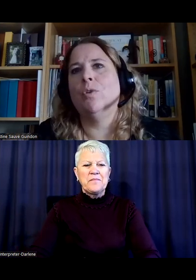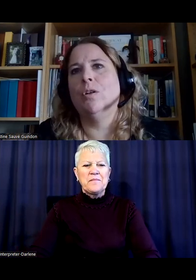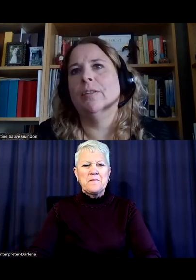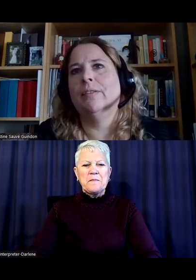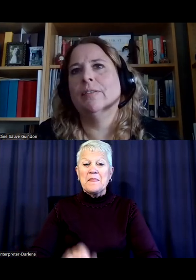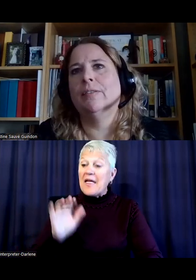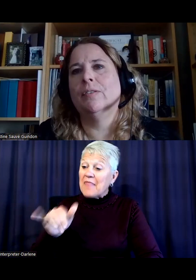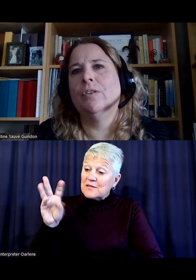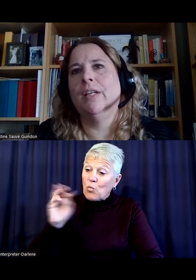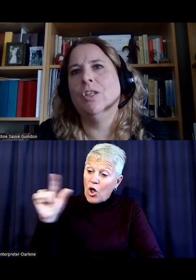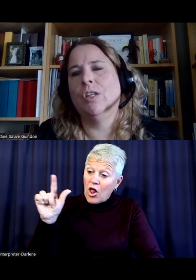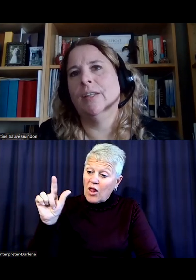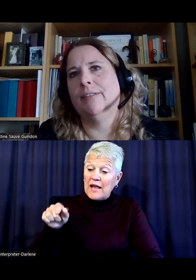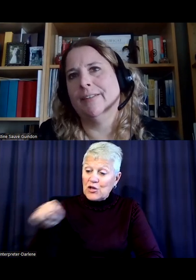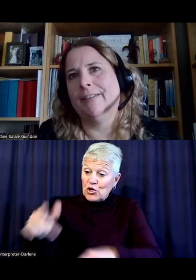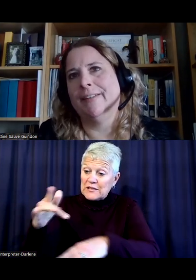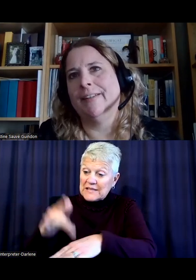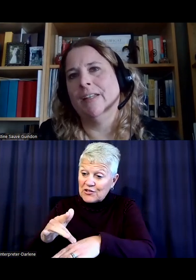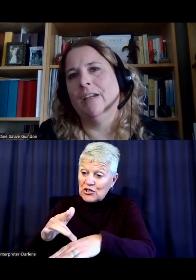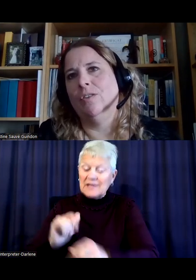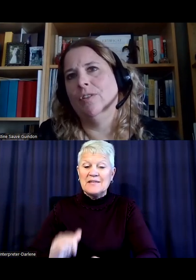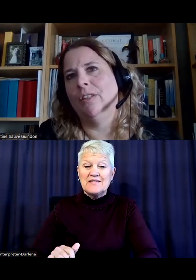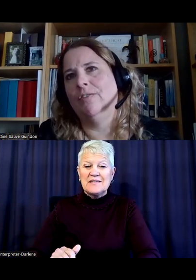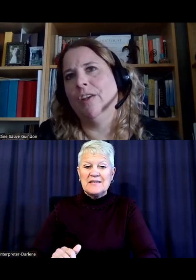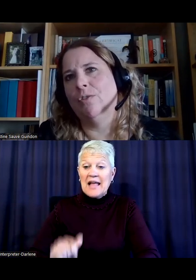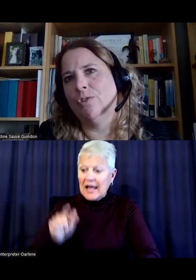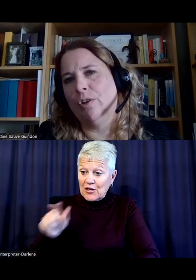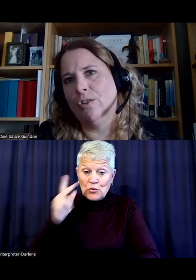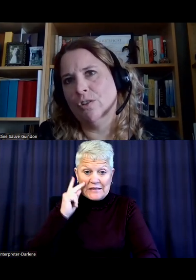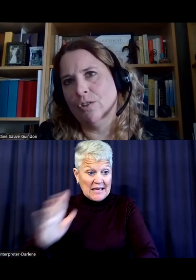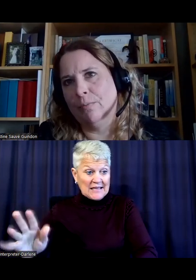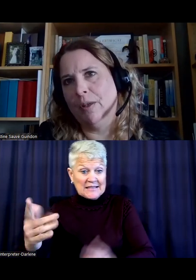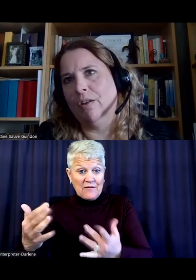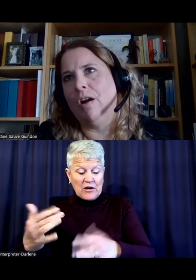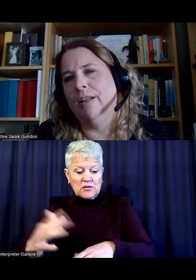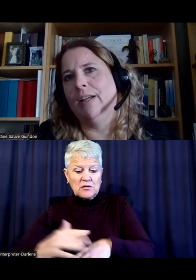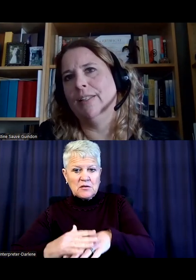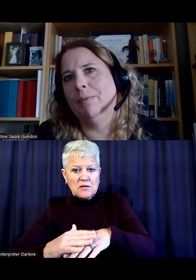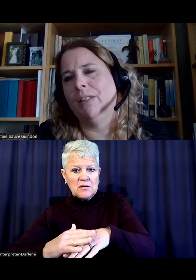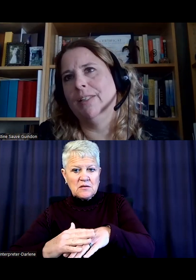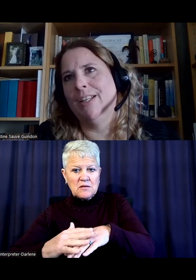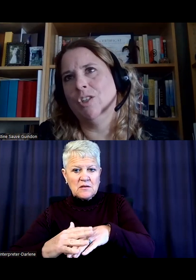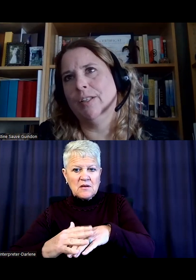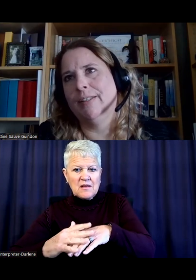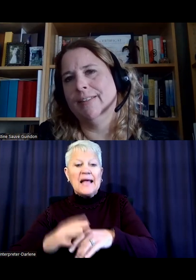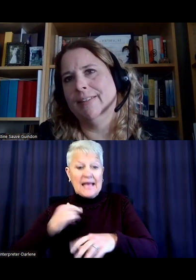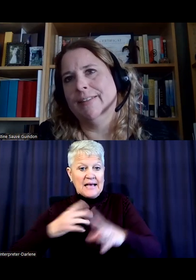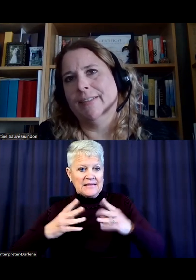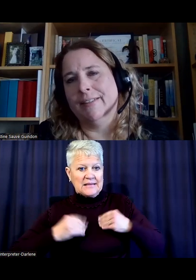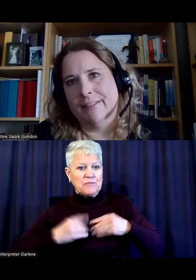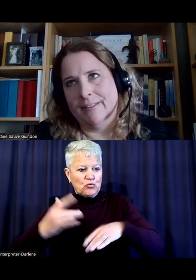It's wool. You're touching. And you see his fingers starting just to be there on it, accepting to touch it.